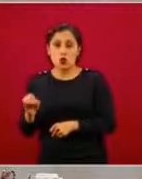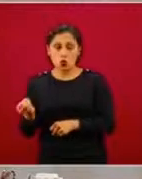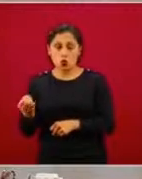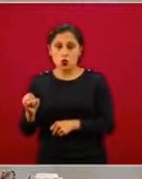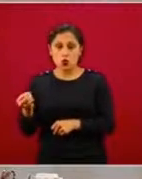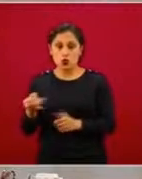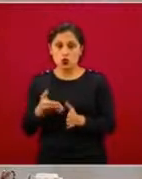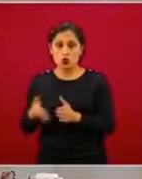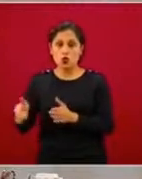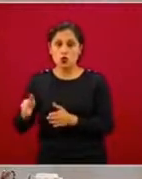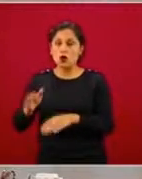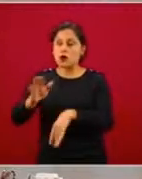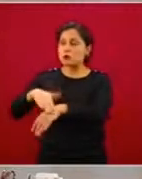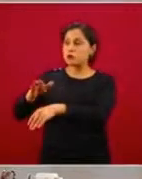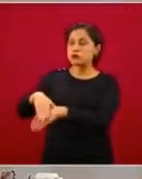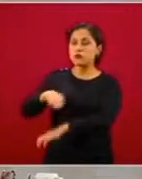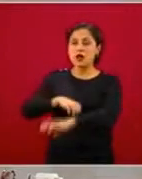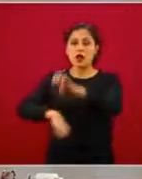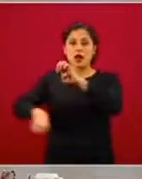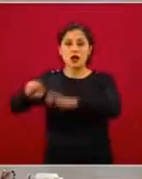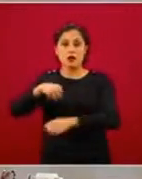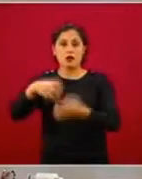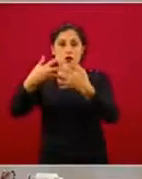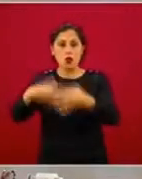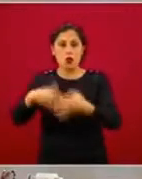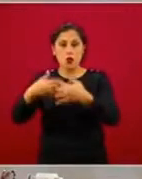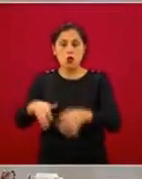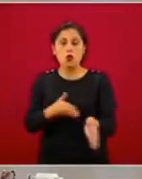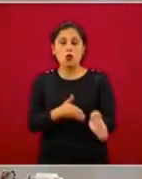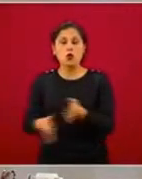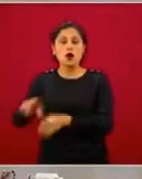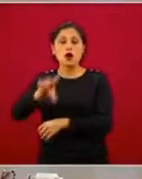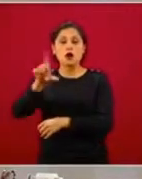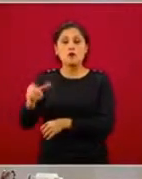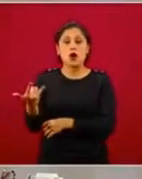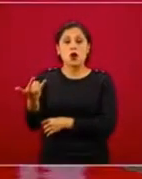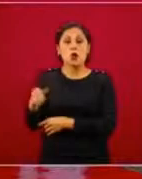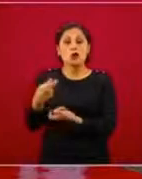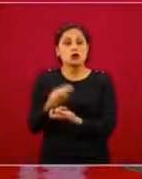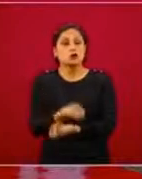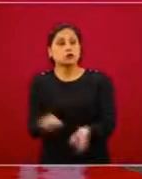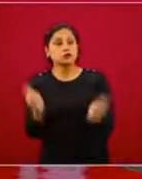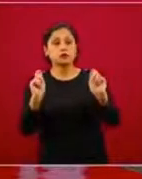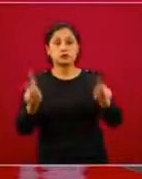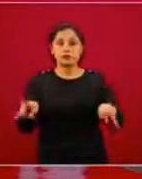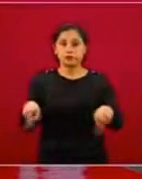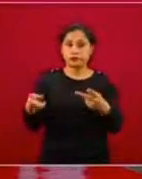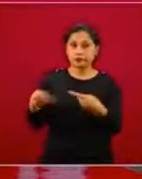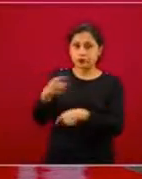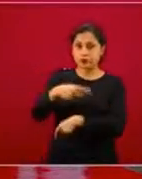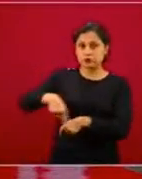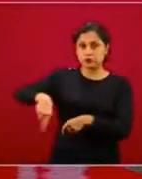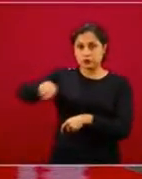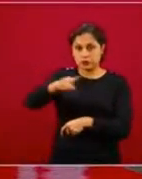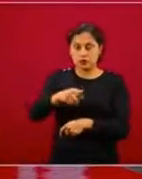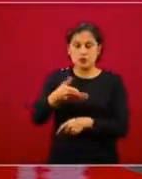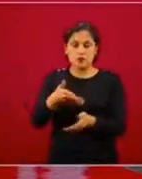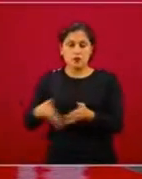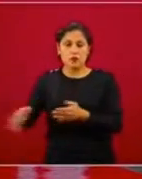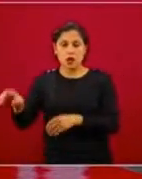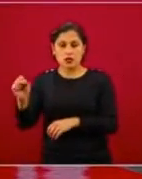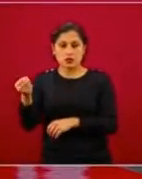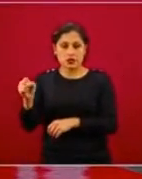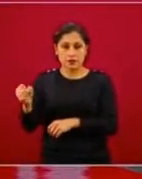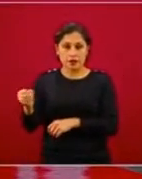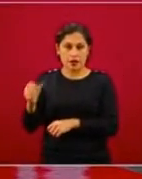la producción. En to julio ramp up sale production ya perhaps a in disposición June, so de that in los distintos July mercados. Se we distribuye might get finalmente some hasta septiembre distribution